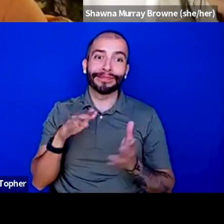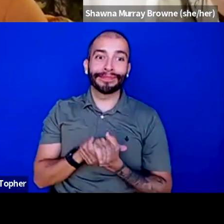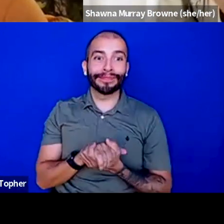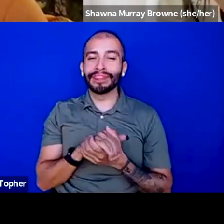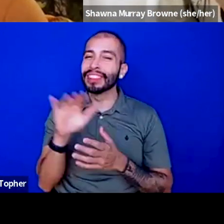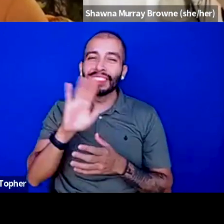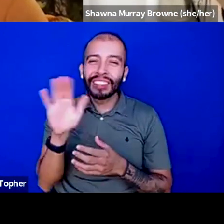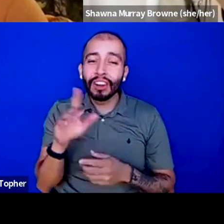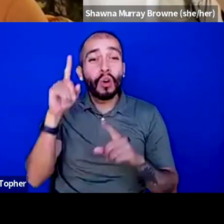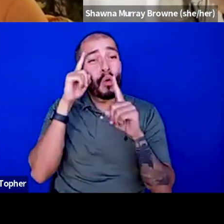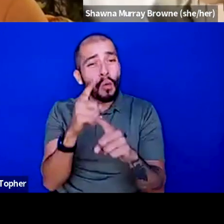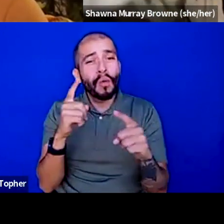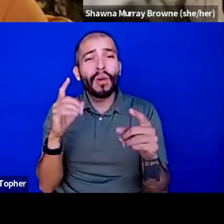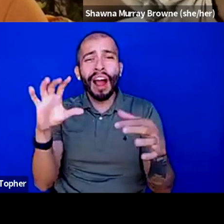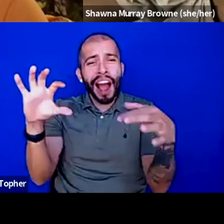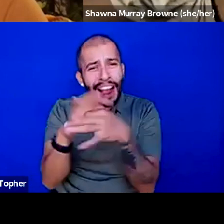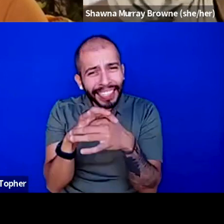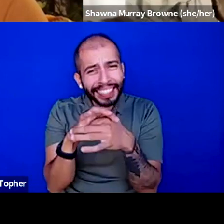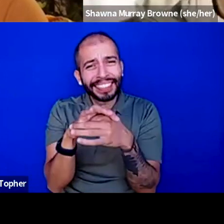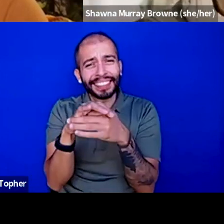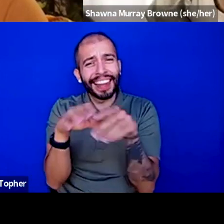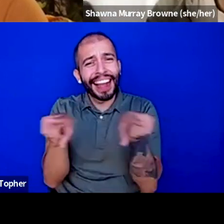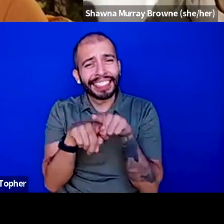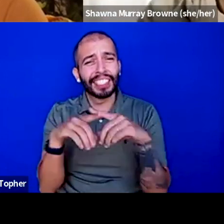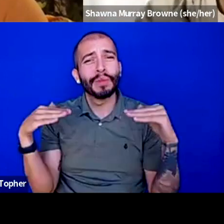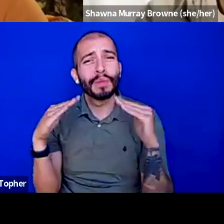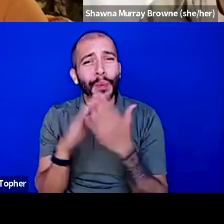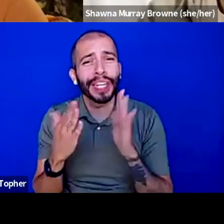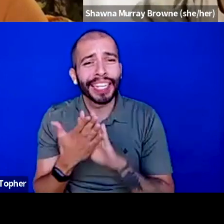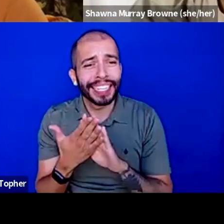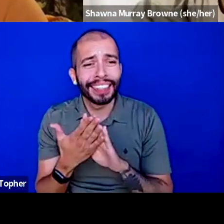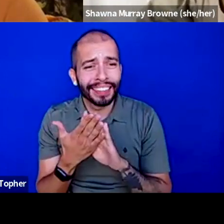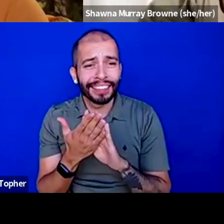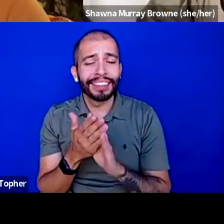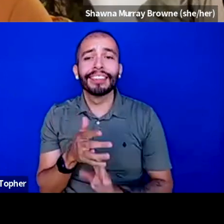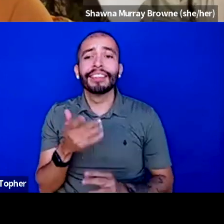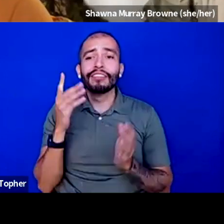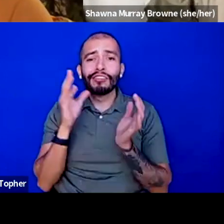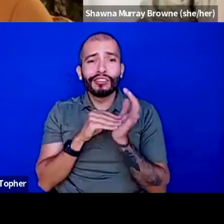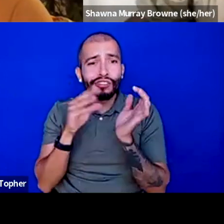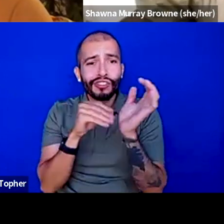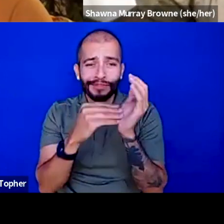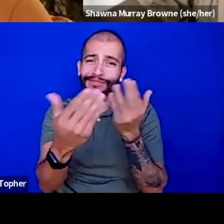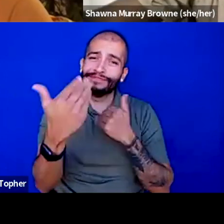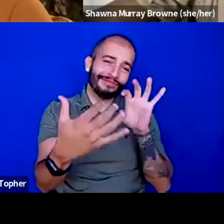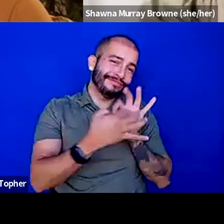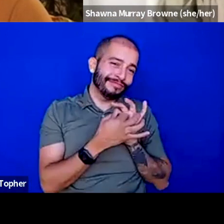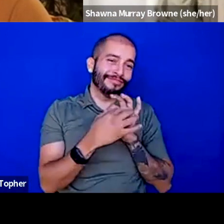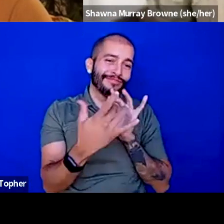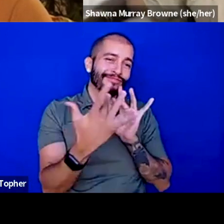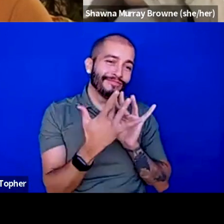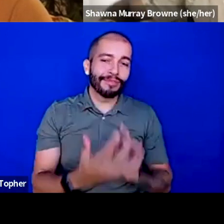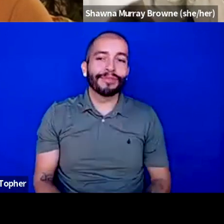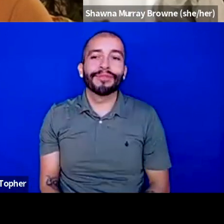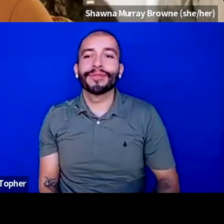Oh, thank you so much, Shauna. This is Selima, and I highly encourage folks to check out Therapy That Liberates and